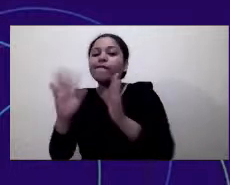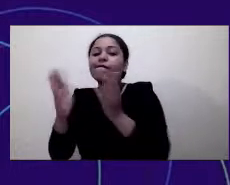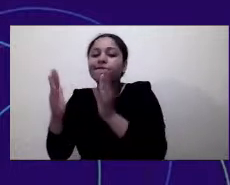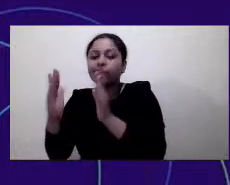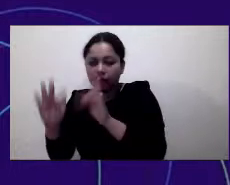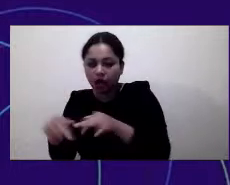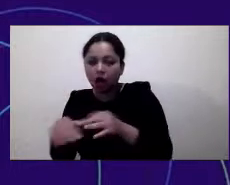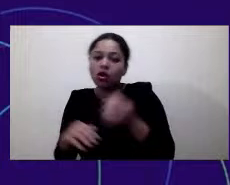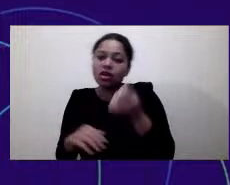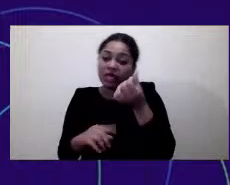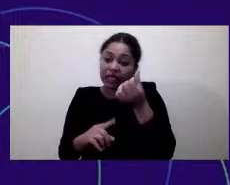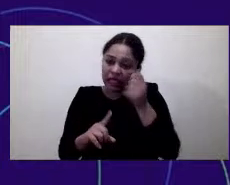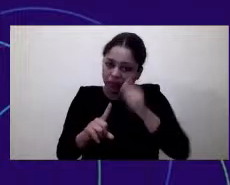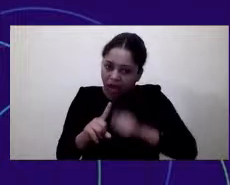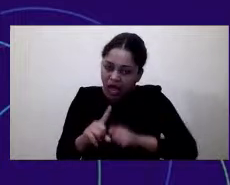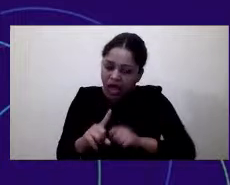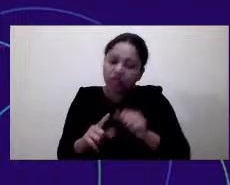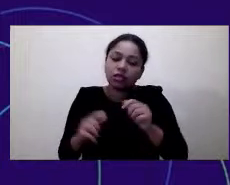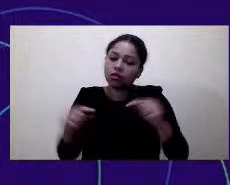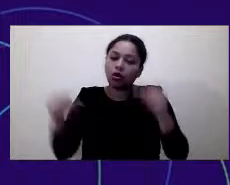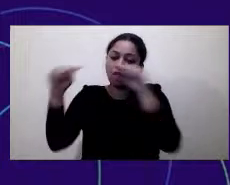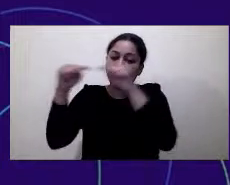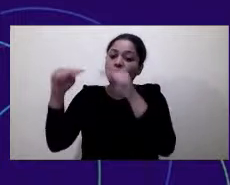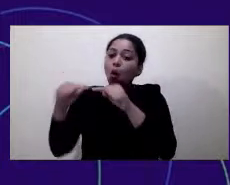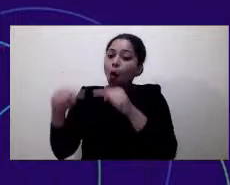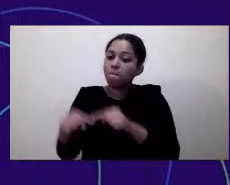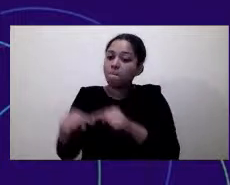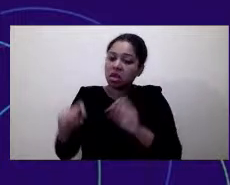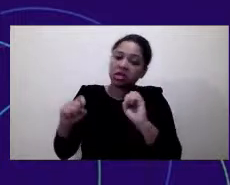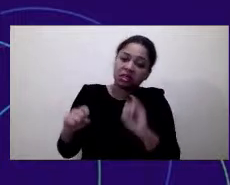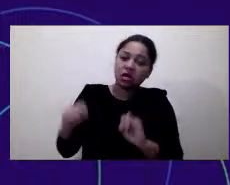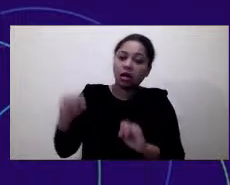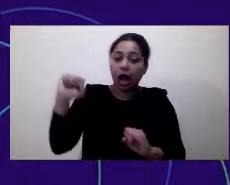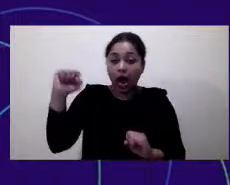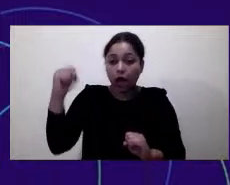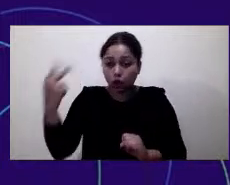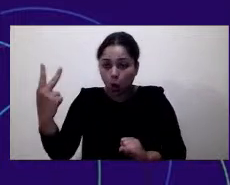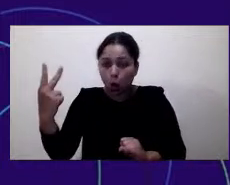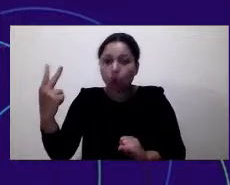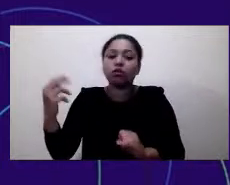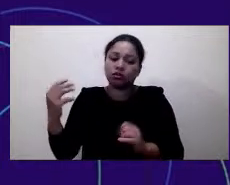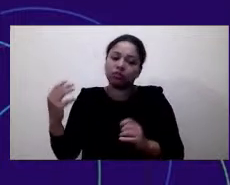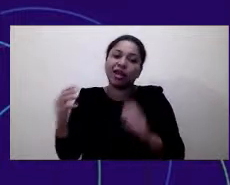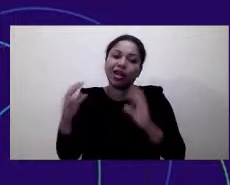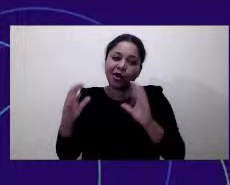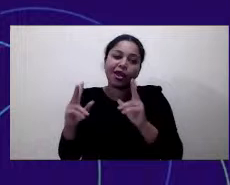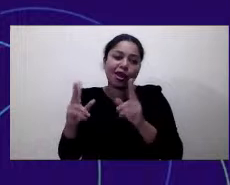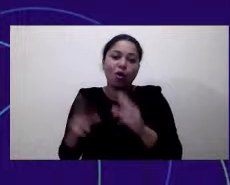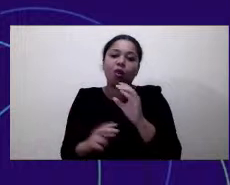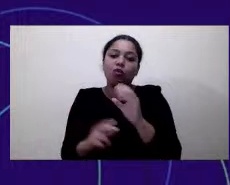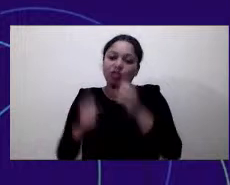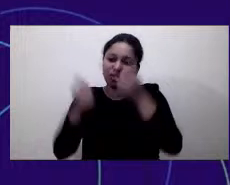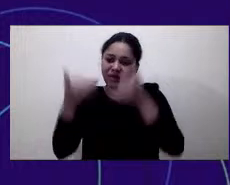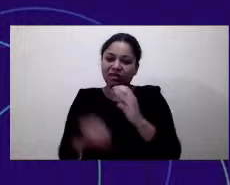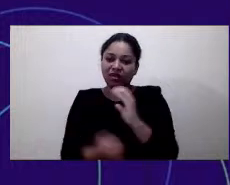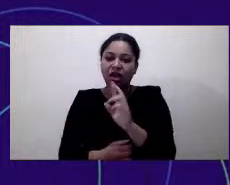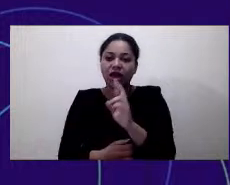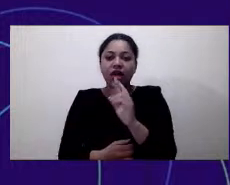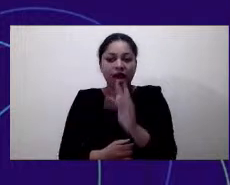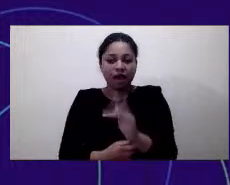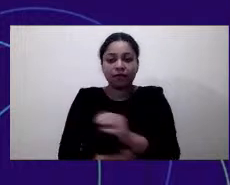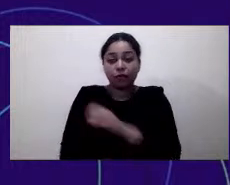to the CFR grade. When they finish elementary school in the 9th grade, they